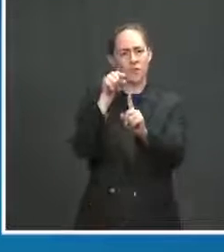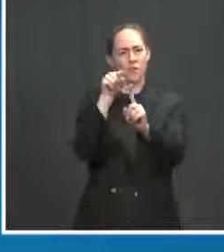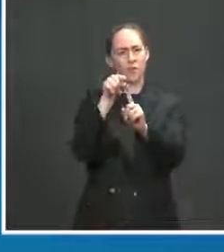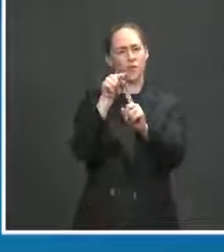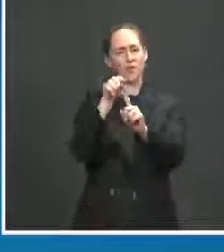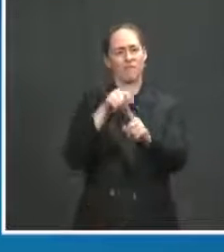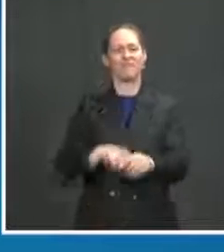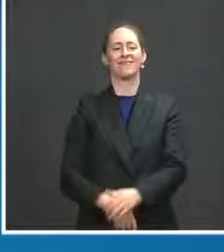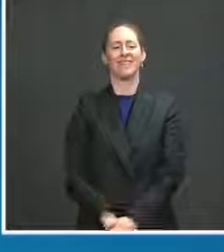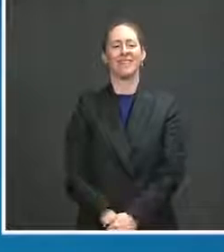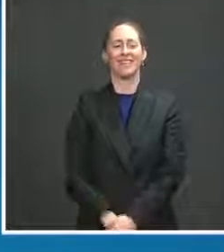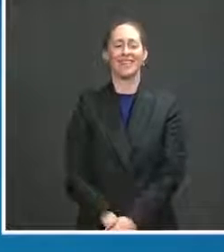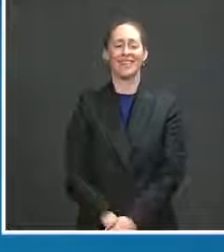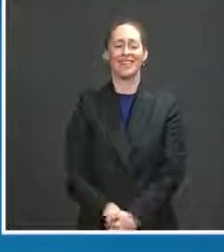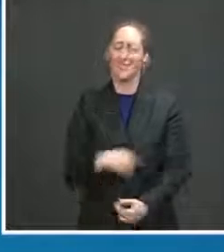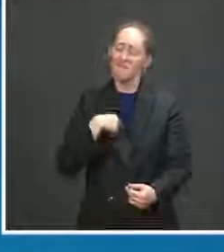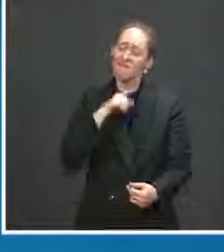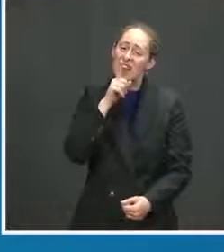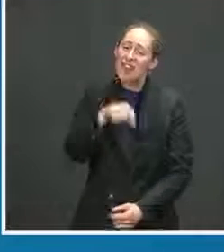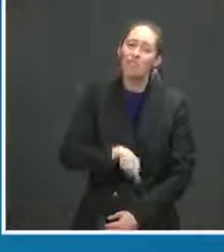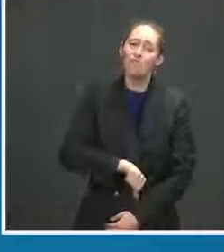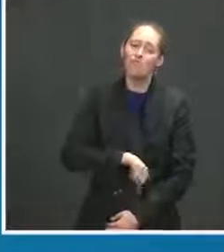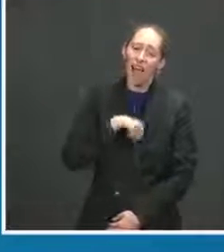very, very proud.